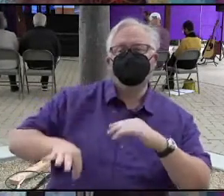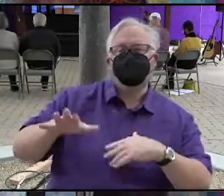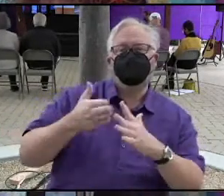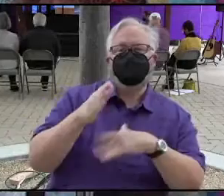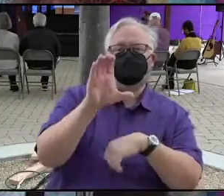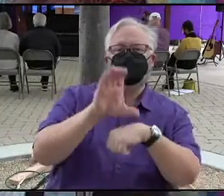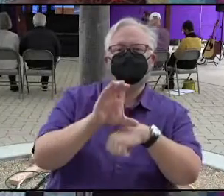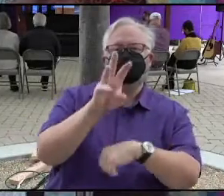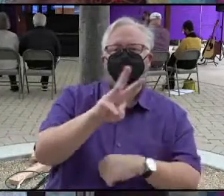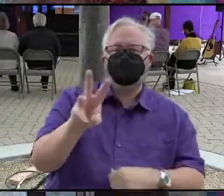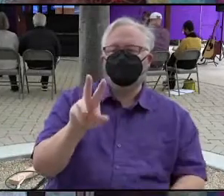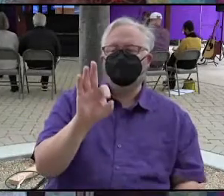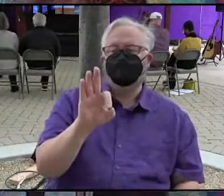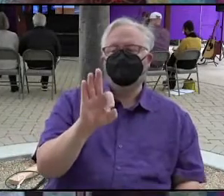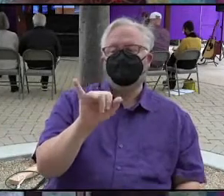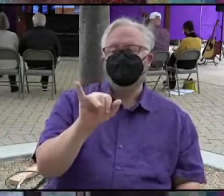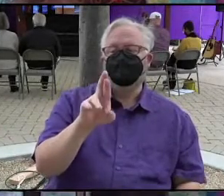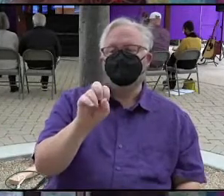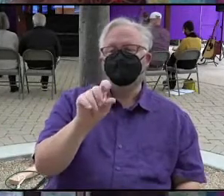website,